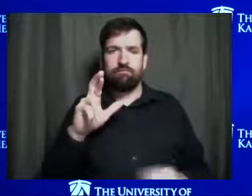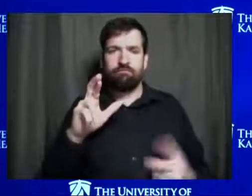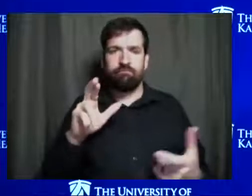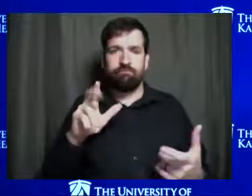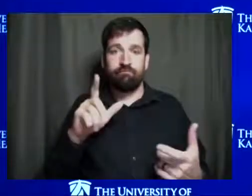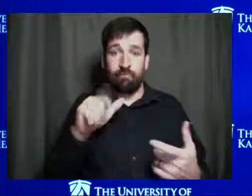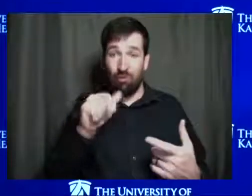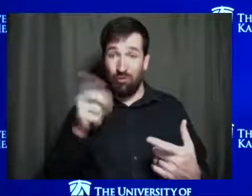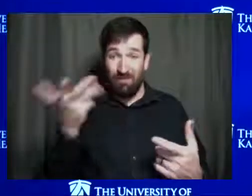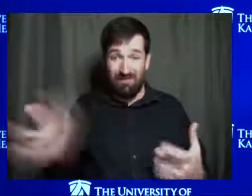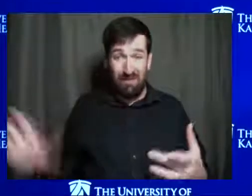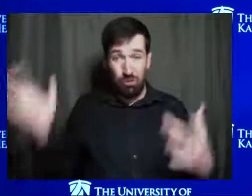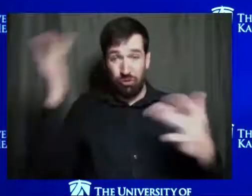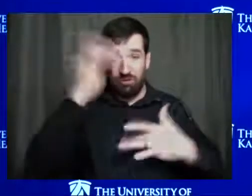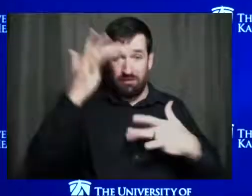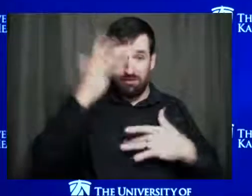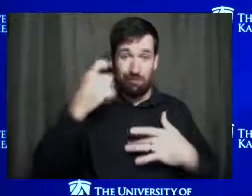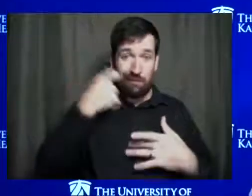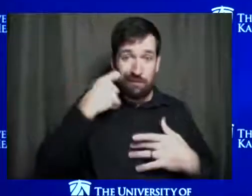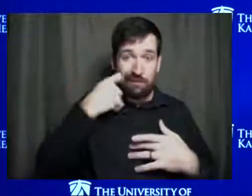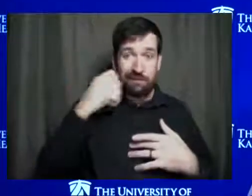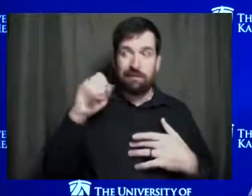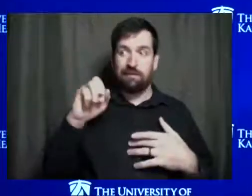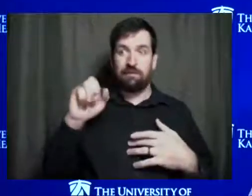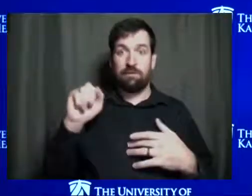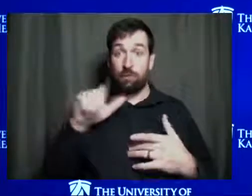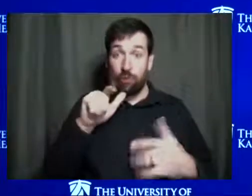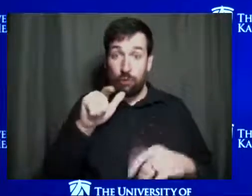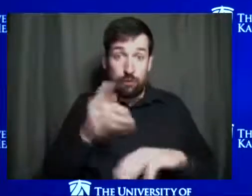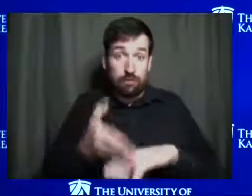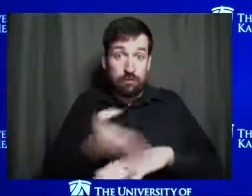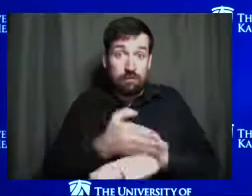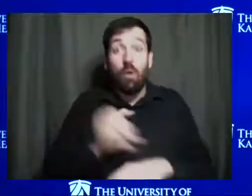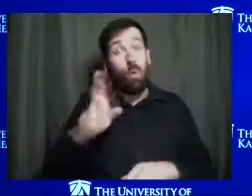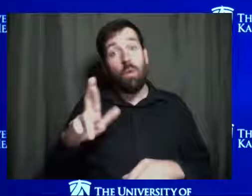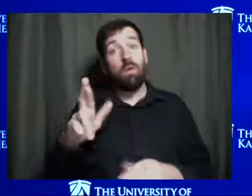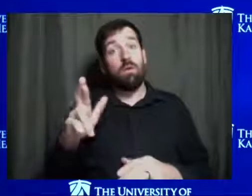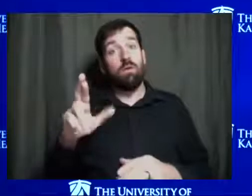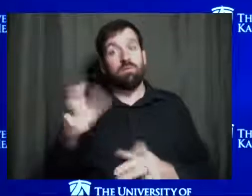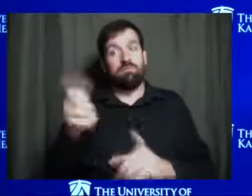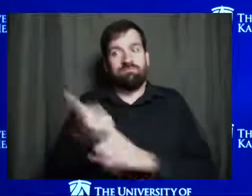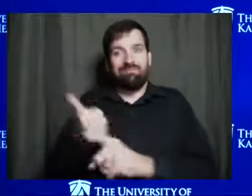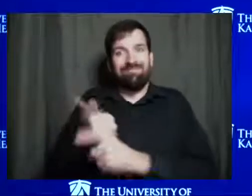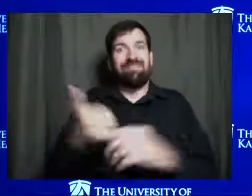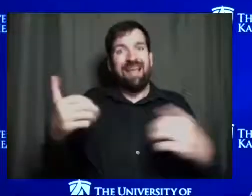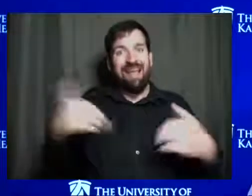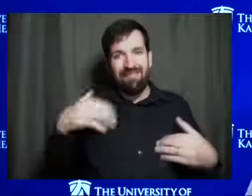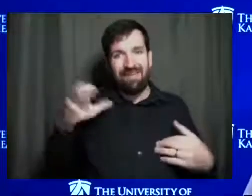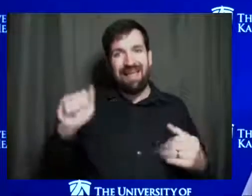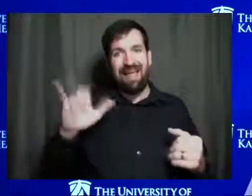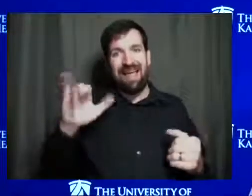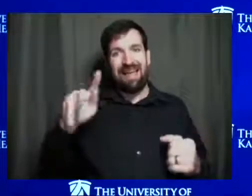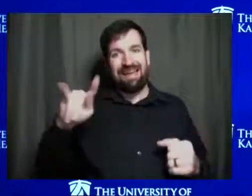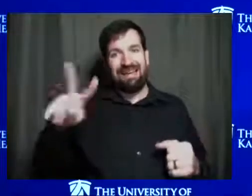infection recently, or who is recovering, or who could actively have it. I mean, I think we have to assume that when you get together with a large group